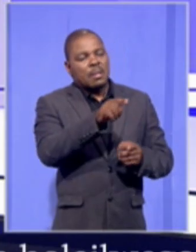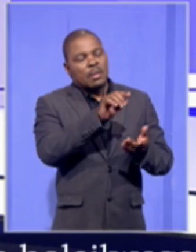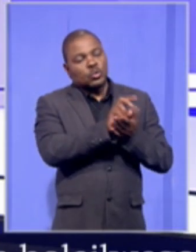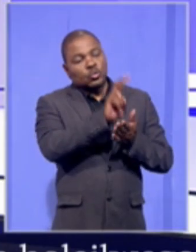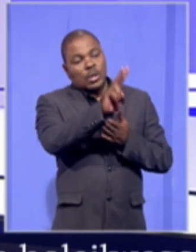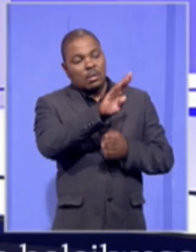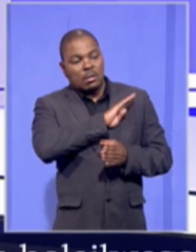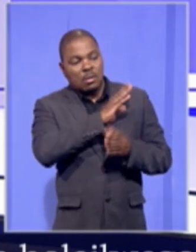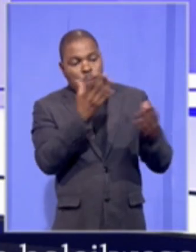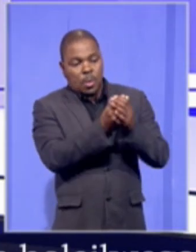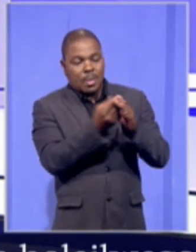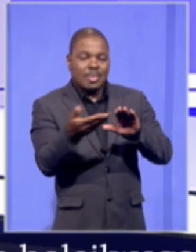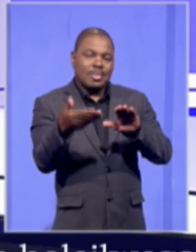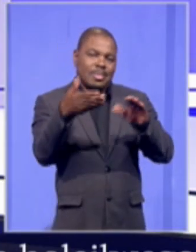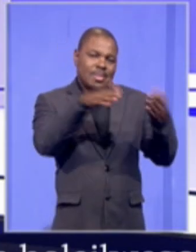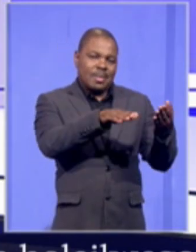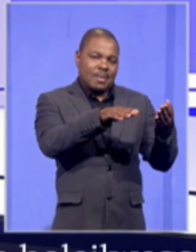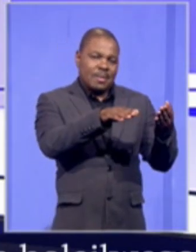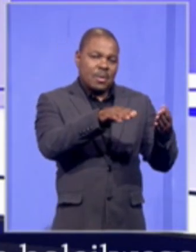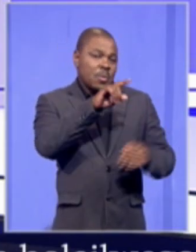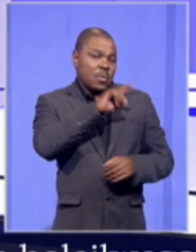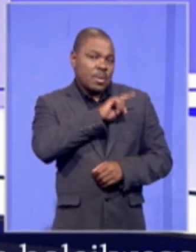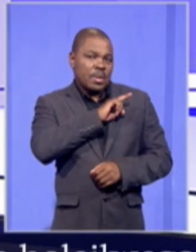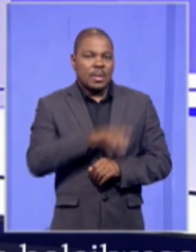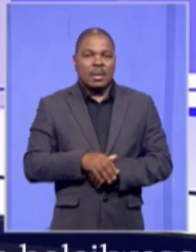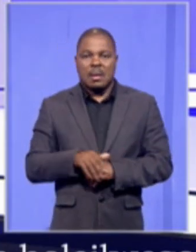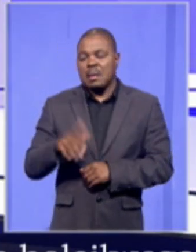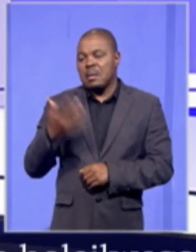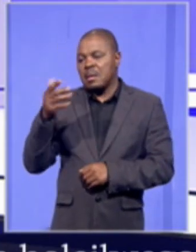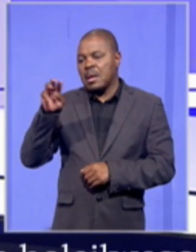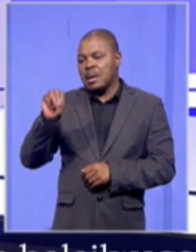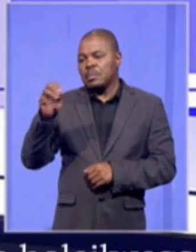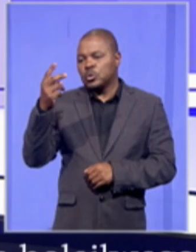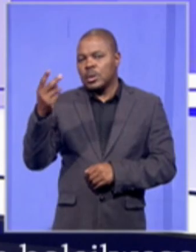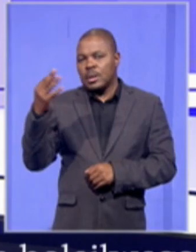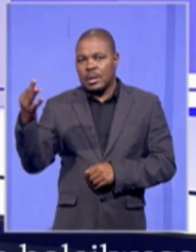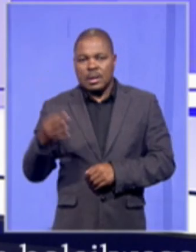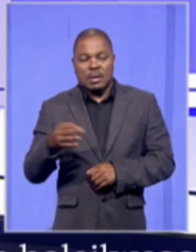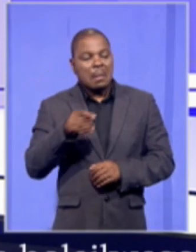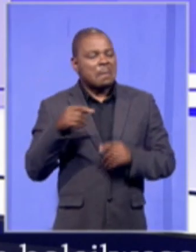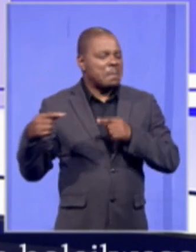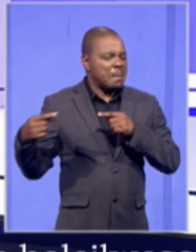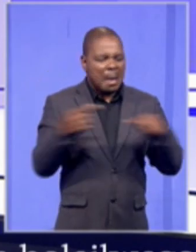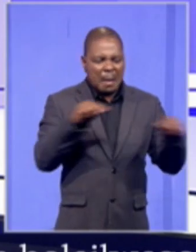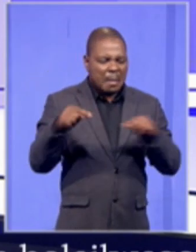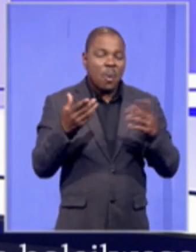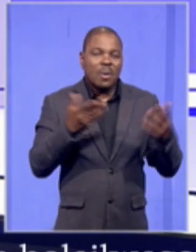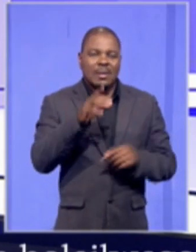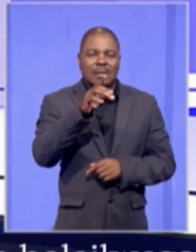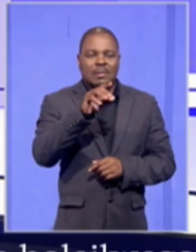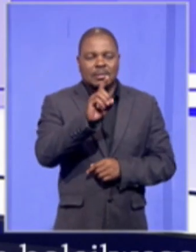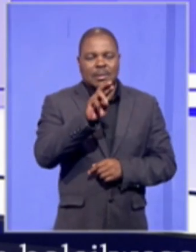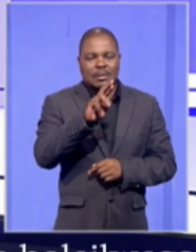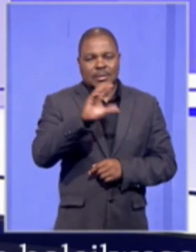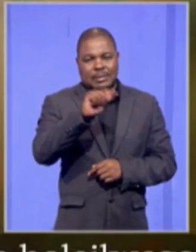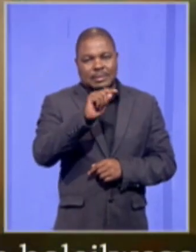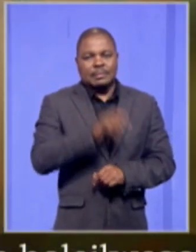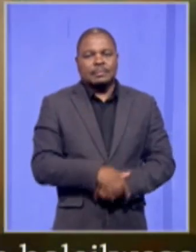lesomepedi a sešole sa Afrika Borwa morago ga gore ba lwe le marabele a M23 ka DRC.